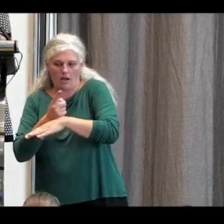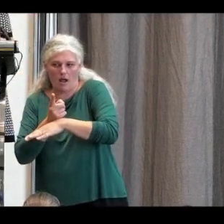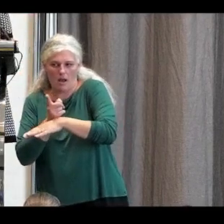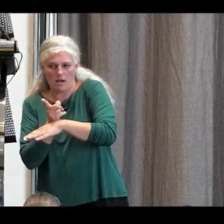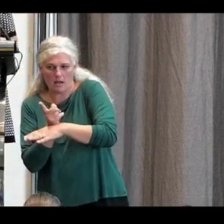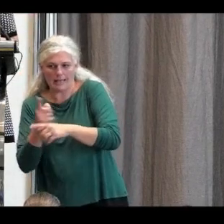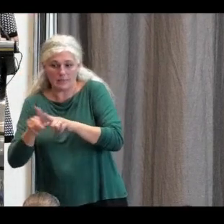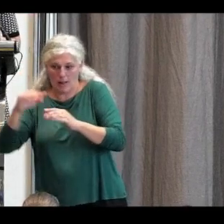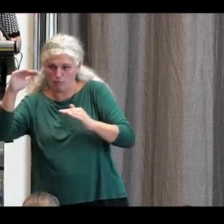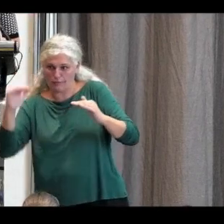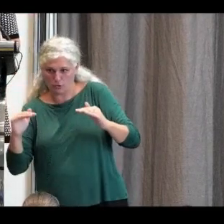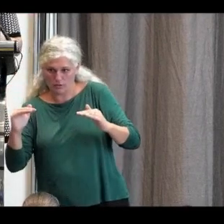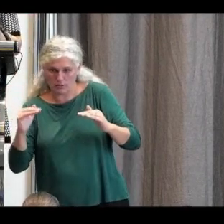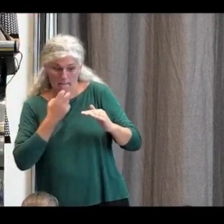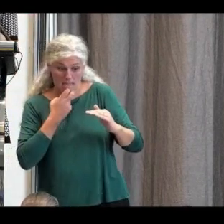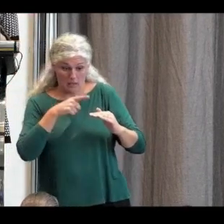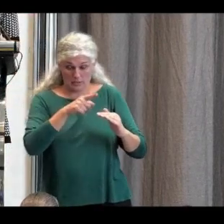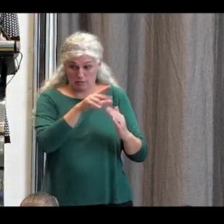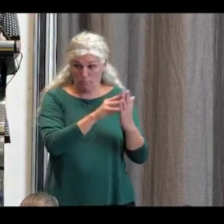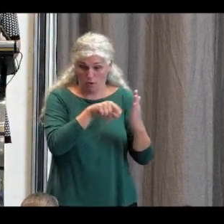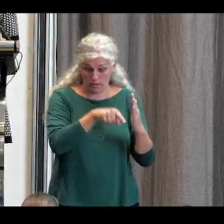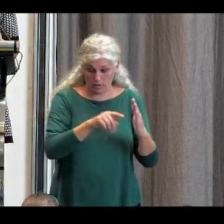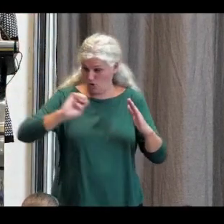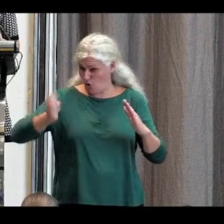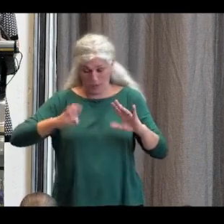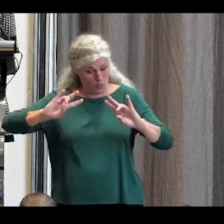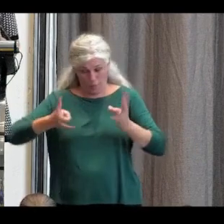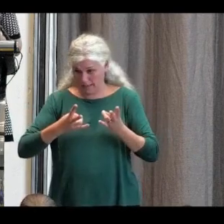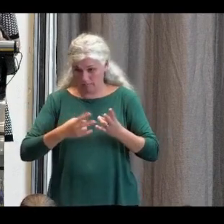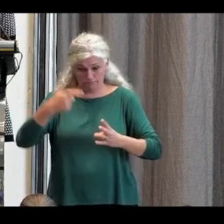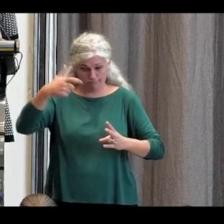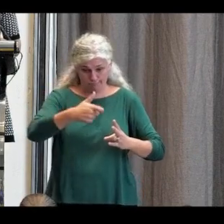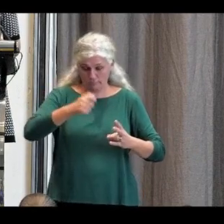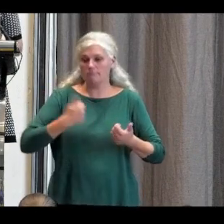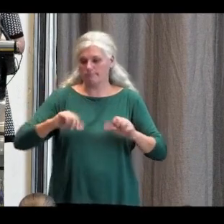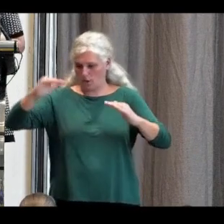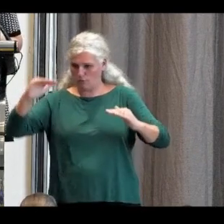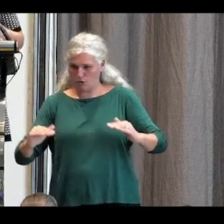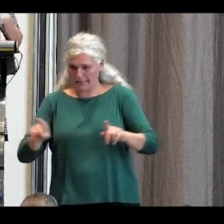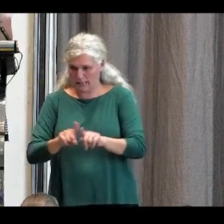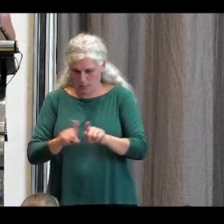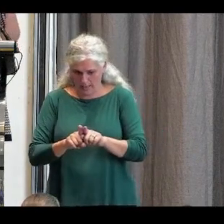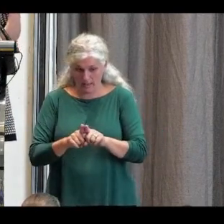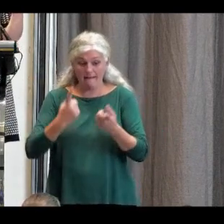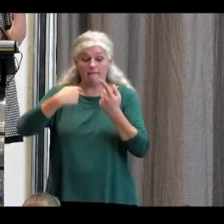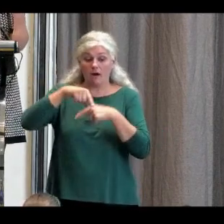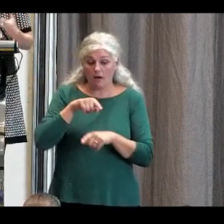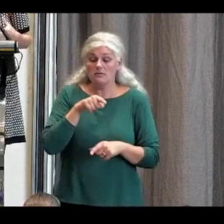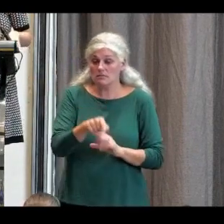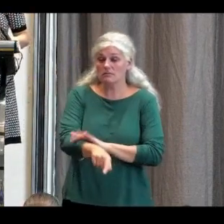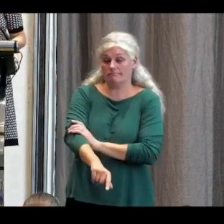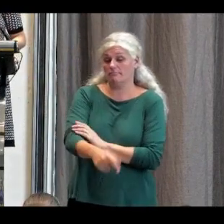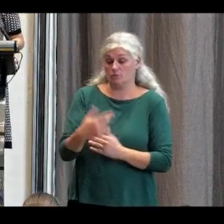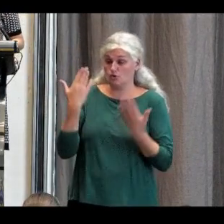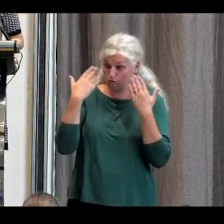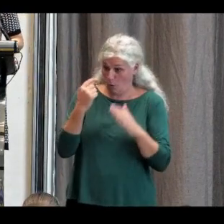also reduced in the mouse model very early after the status epilepticus. So for us, it was a proof